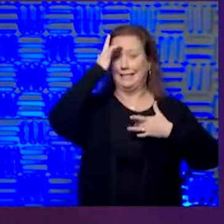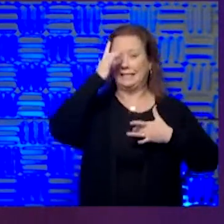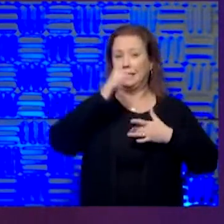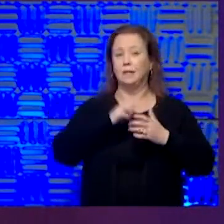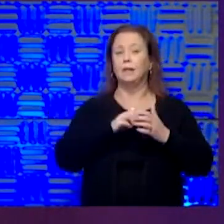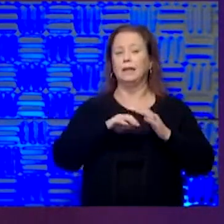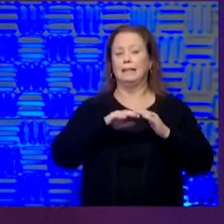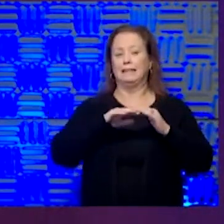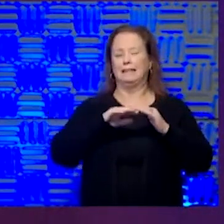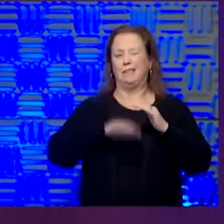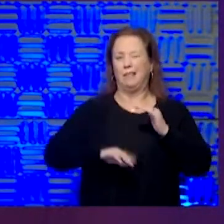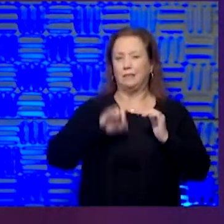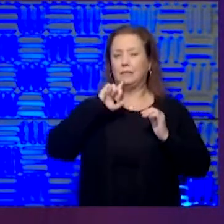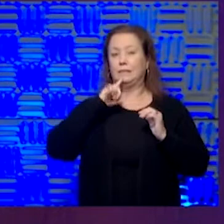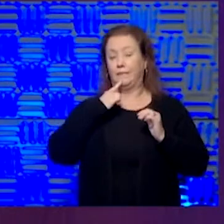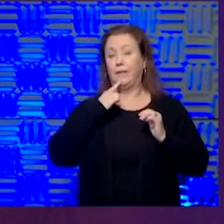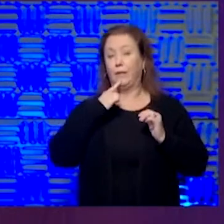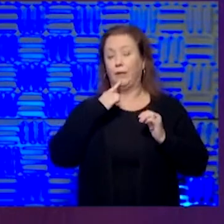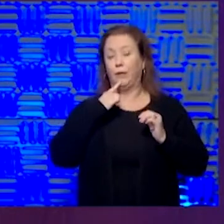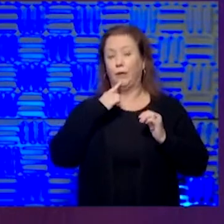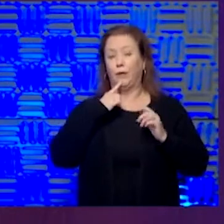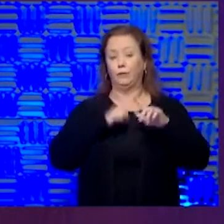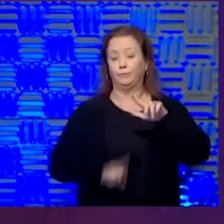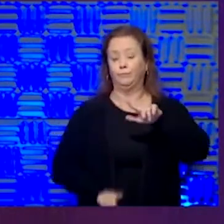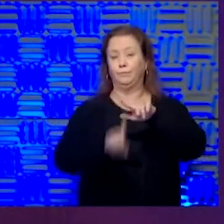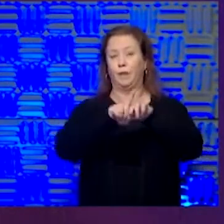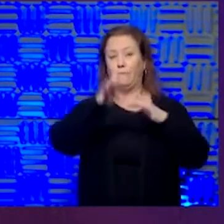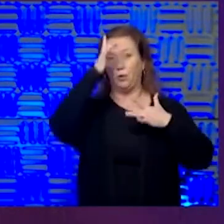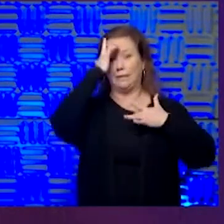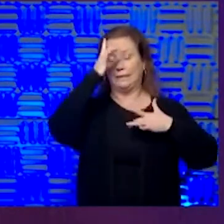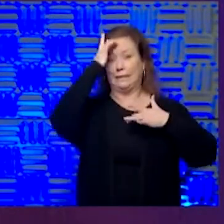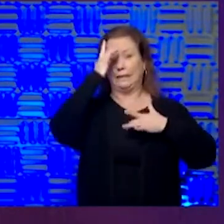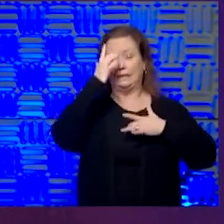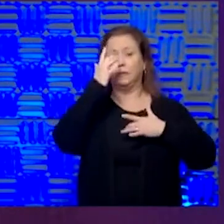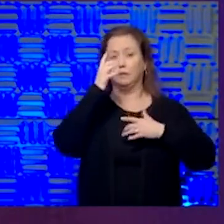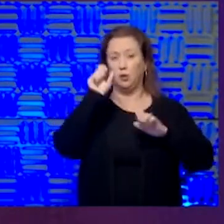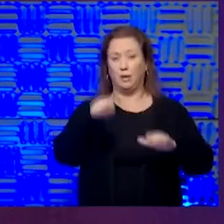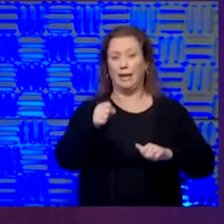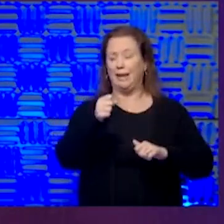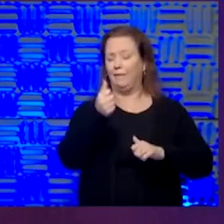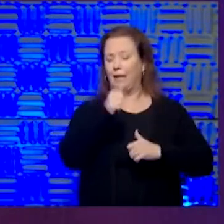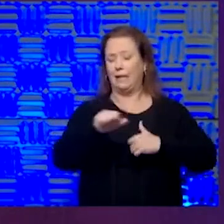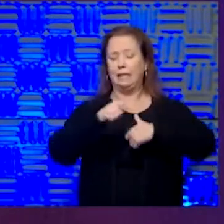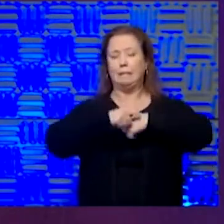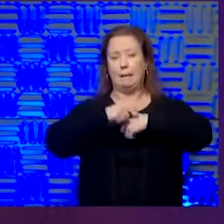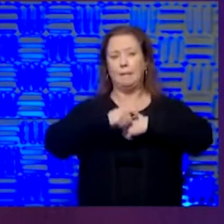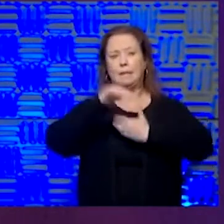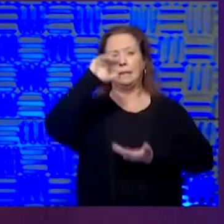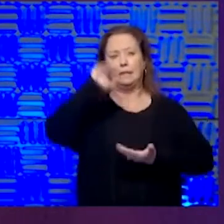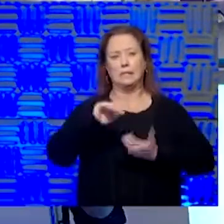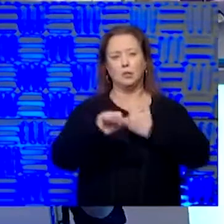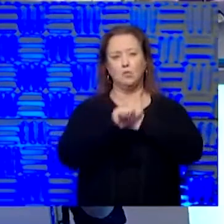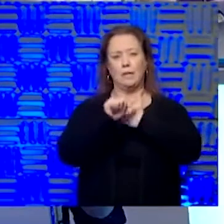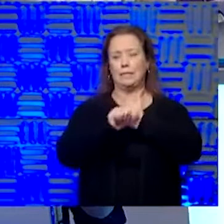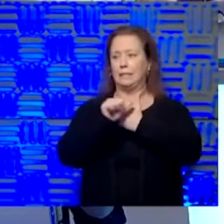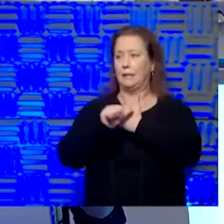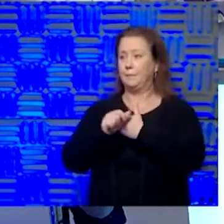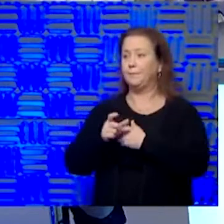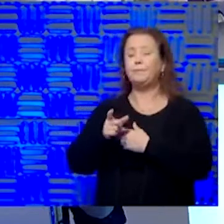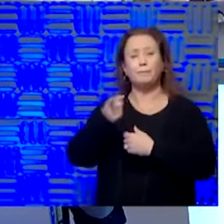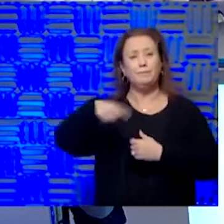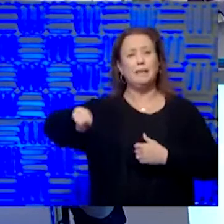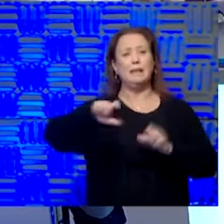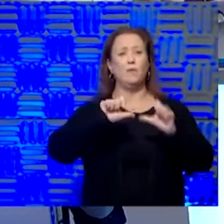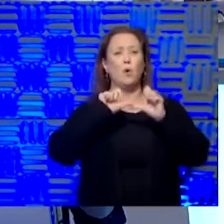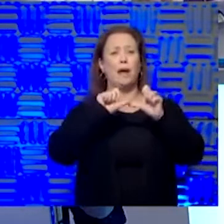the less severe manifestations of your disease you have at any time, the less risk you're going to be at. And for those who are really have severe